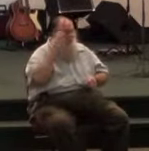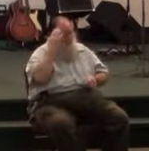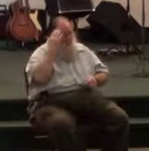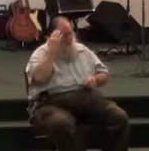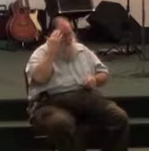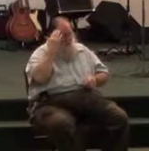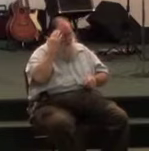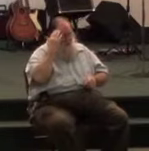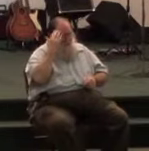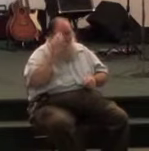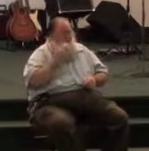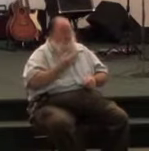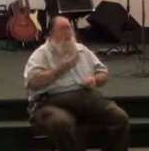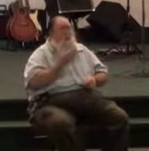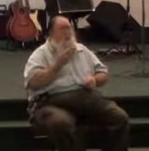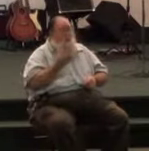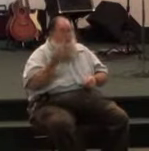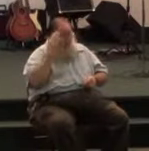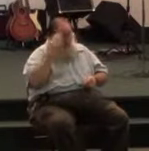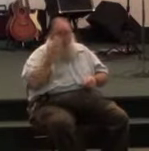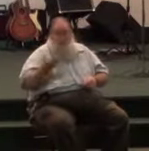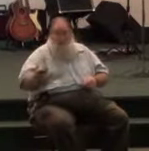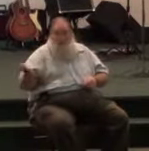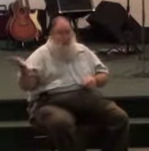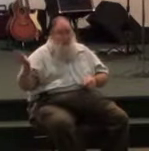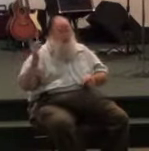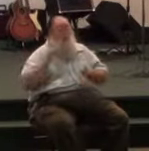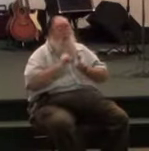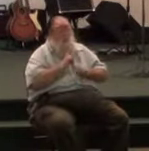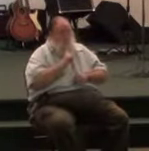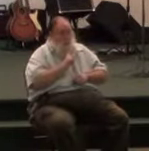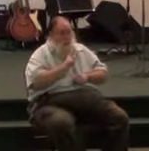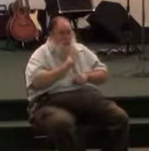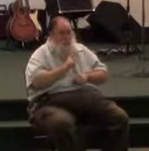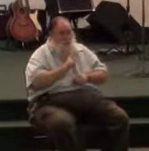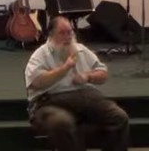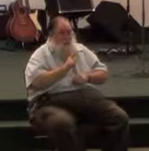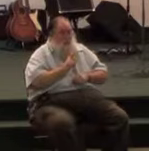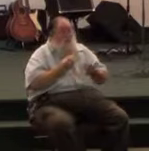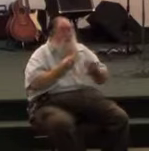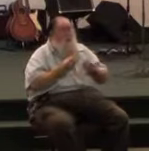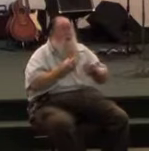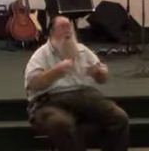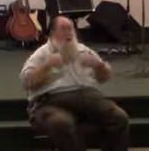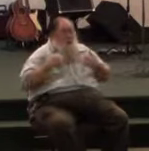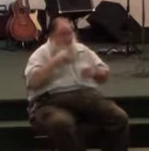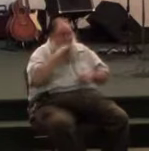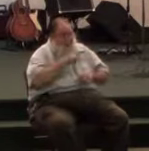know that you know they're real. And a lot of them are young kids.